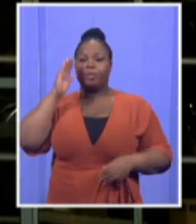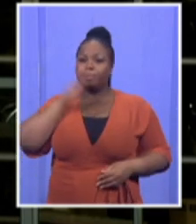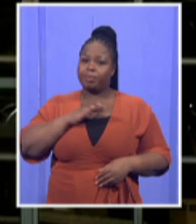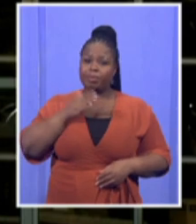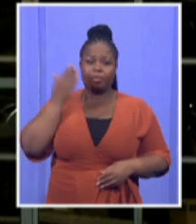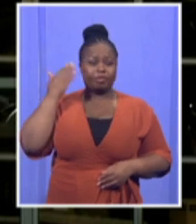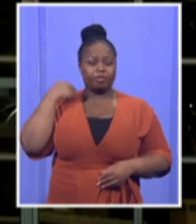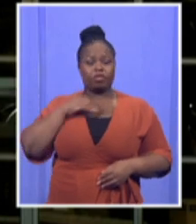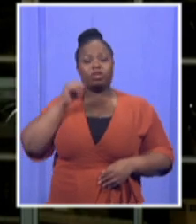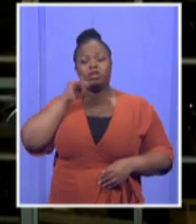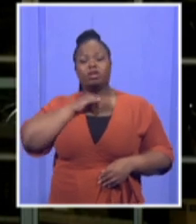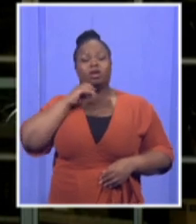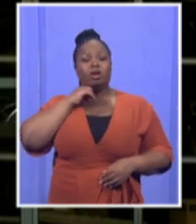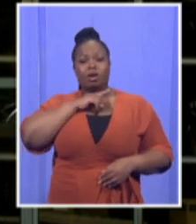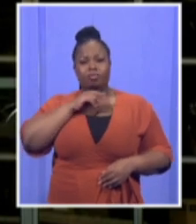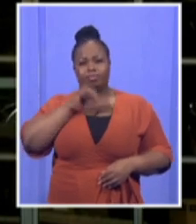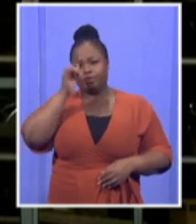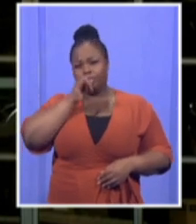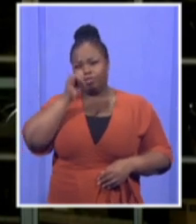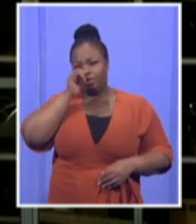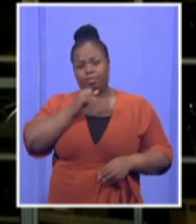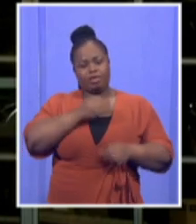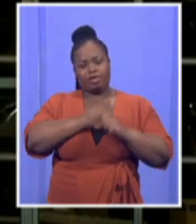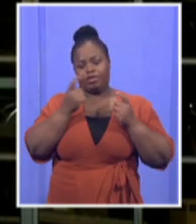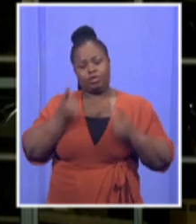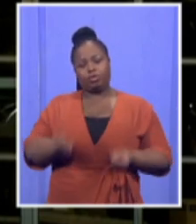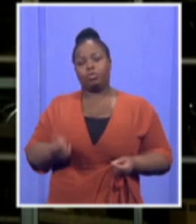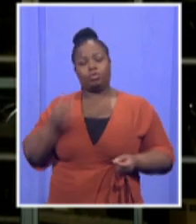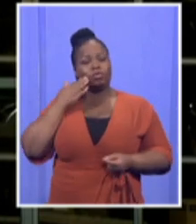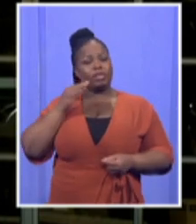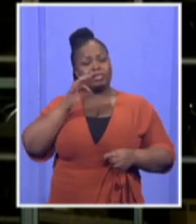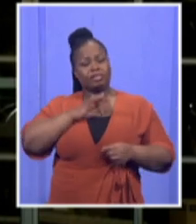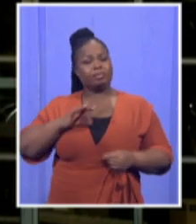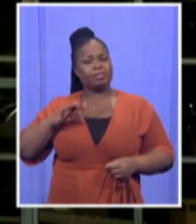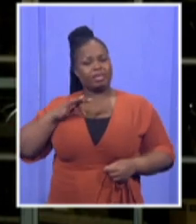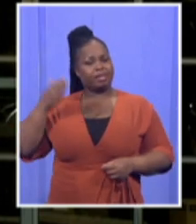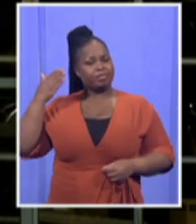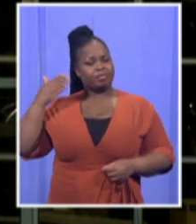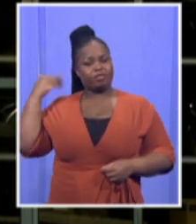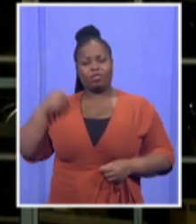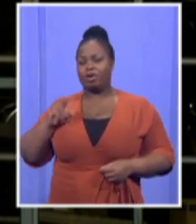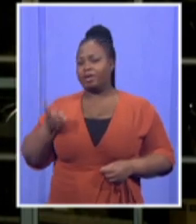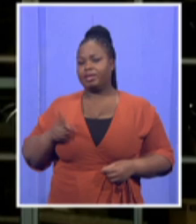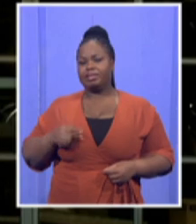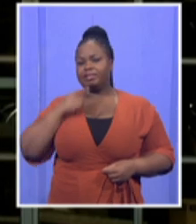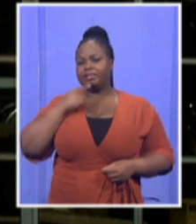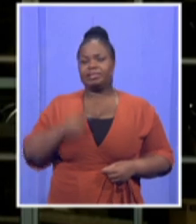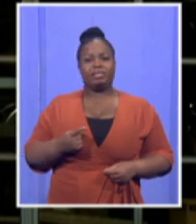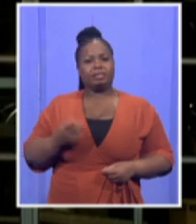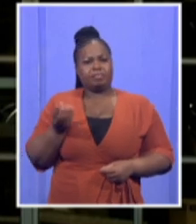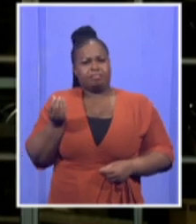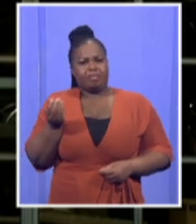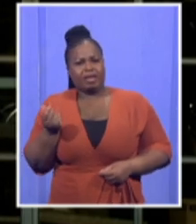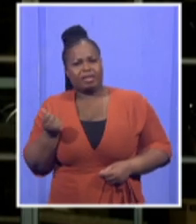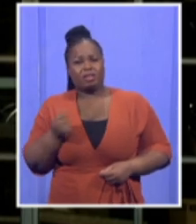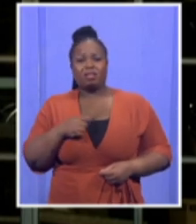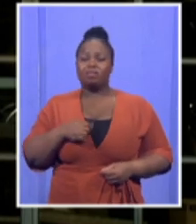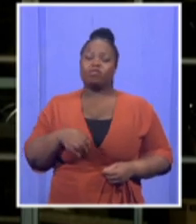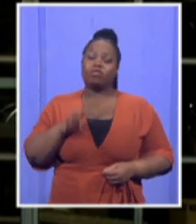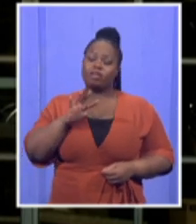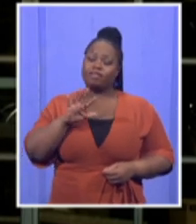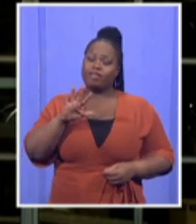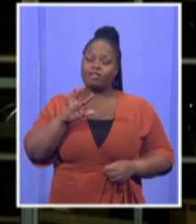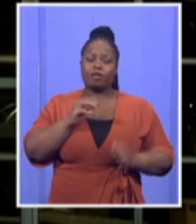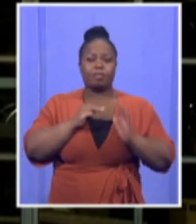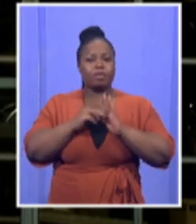of Etiquini municipality, and says that she did not embezzle any of the funds. 45 million